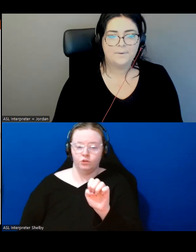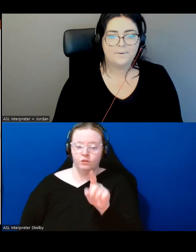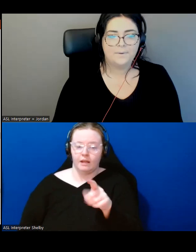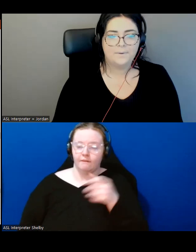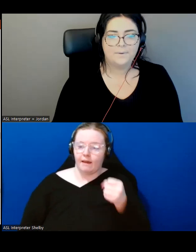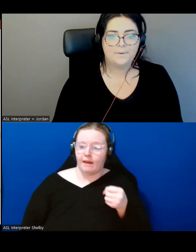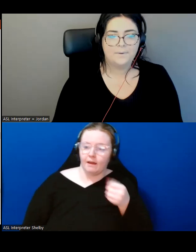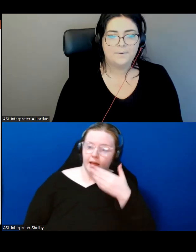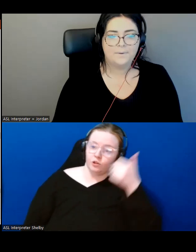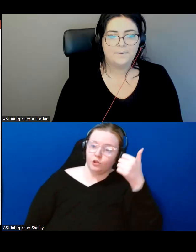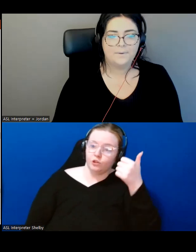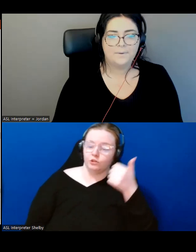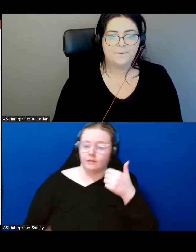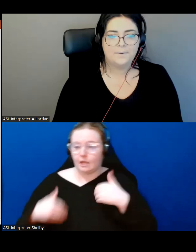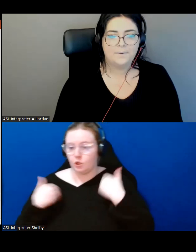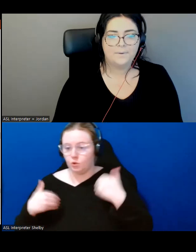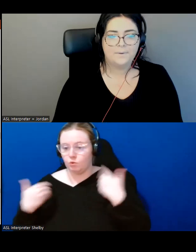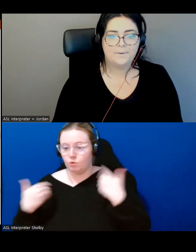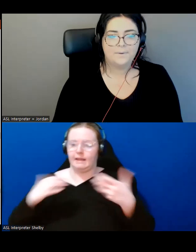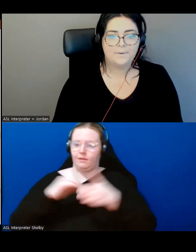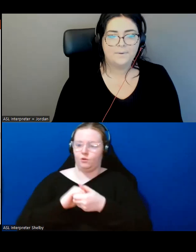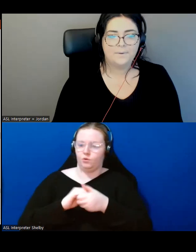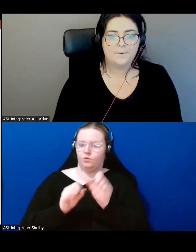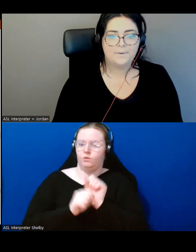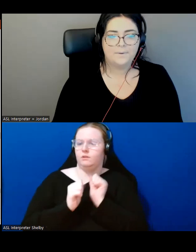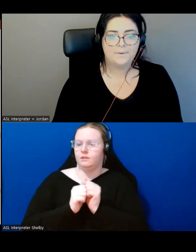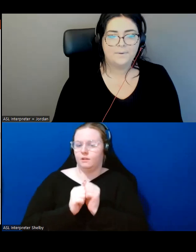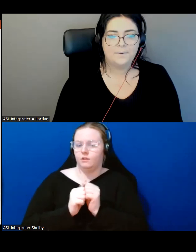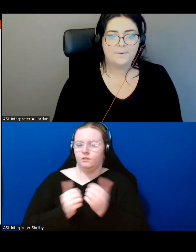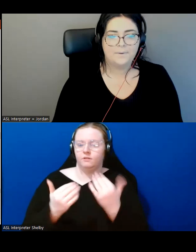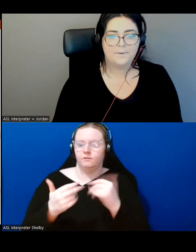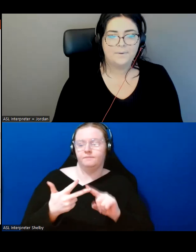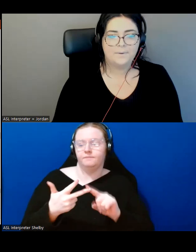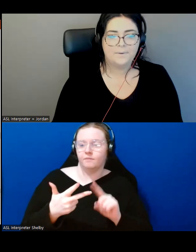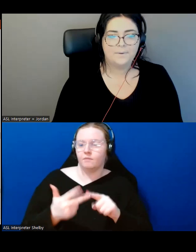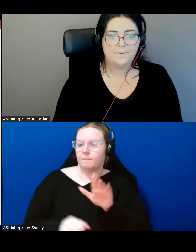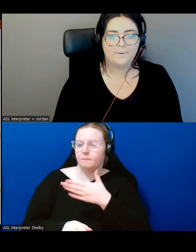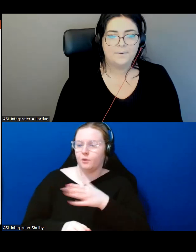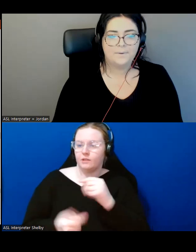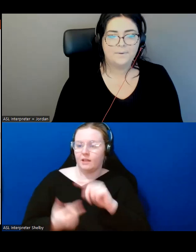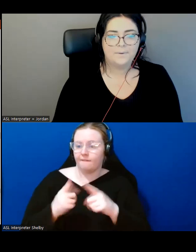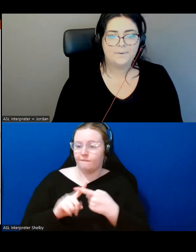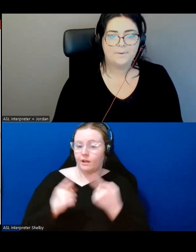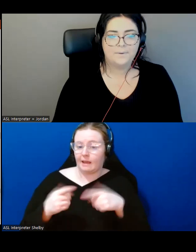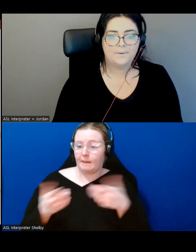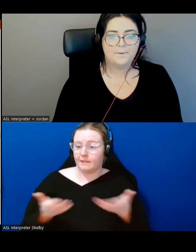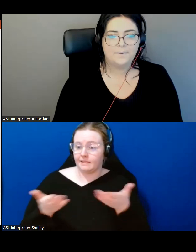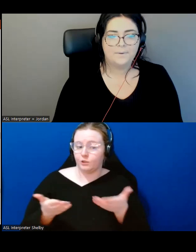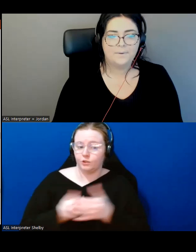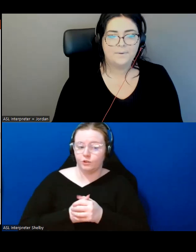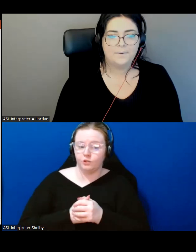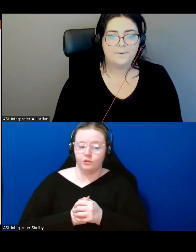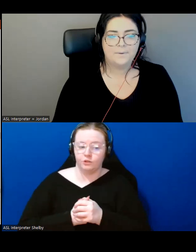one of their project beds. Music and Friends was a great initiative that happened here. A couple of